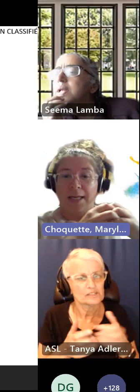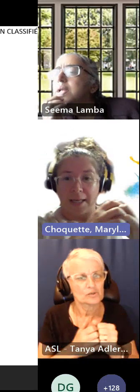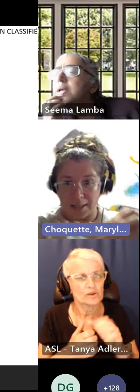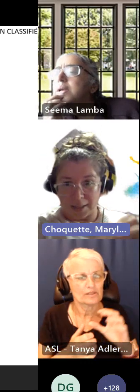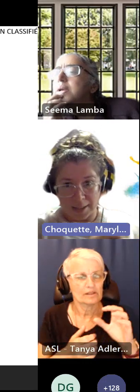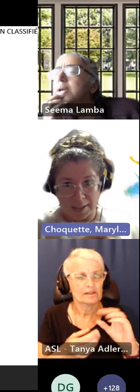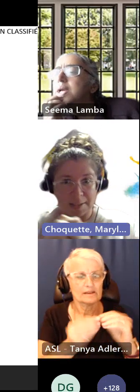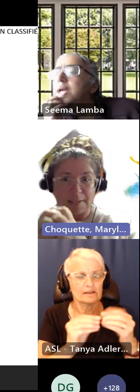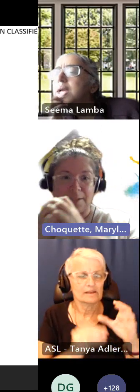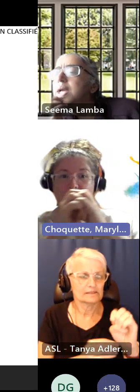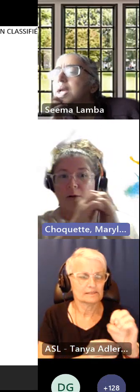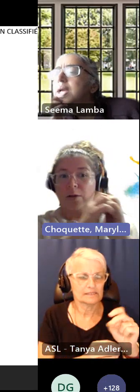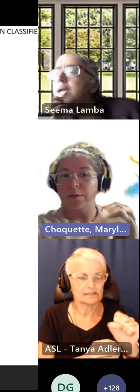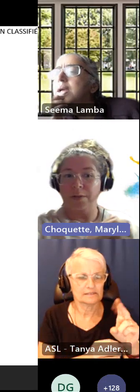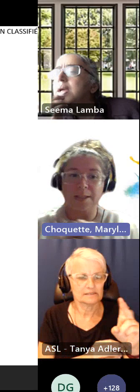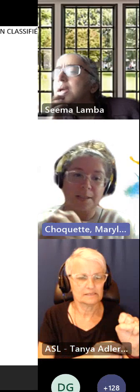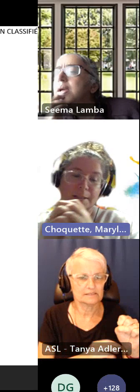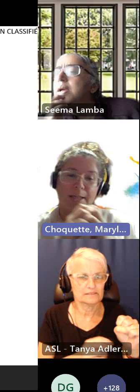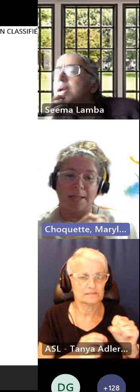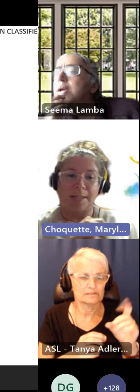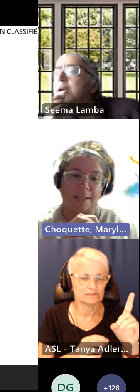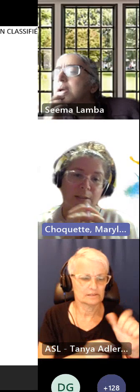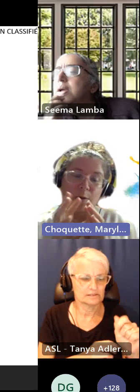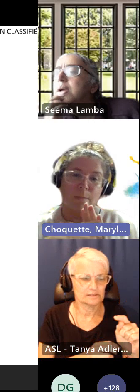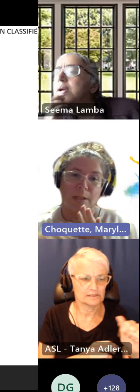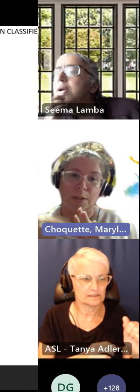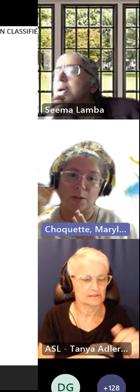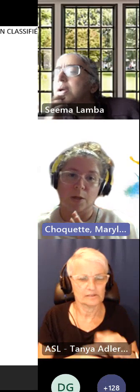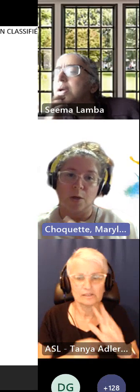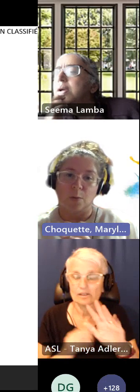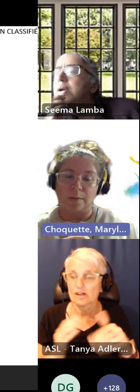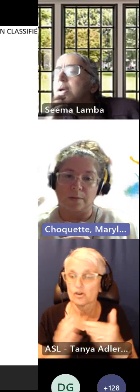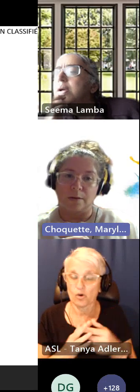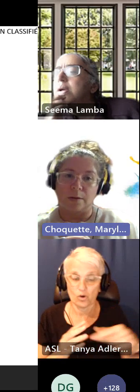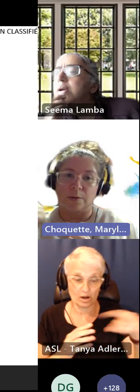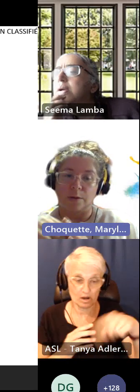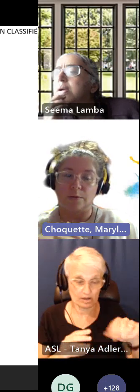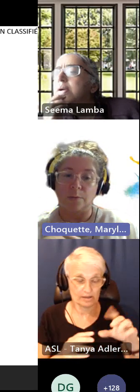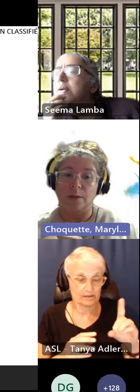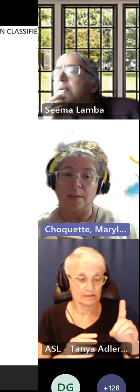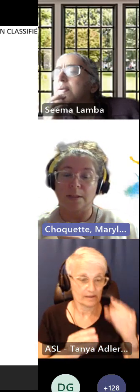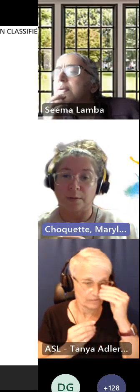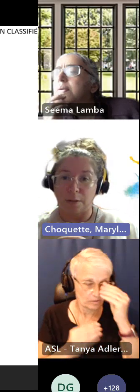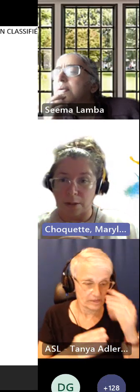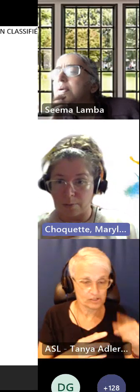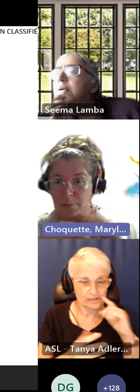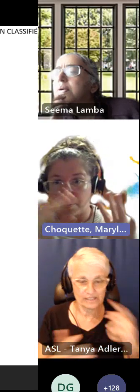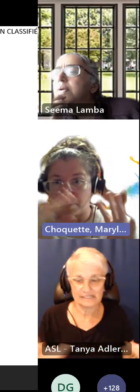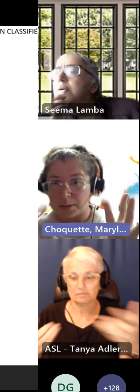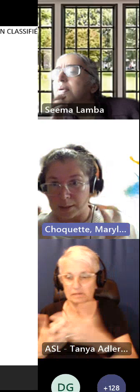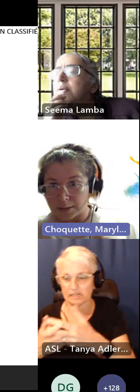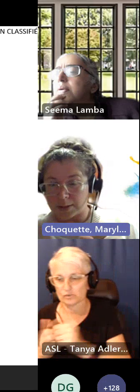data. And then all of these data sets are matched with the Treasury Board Secretariat pay